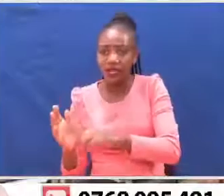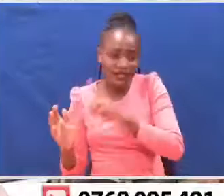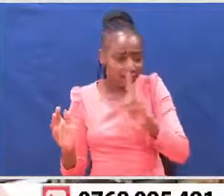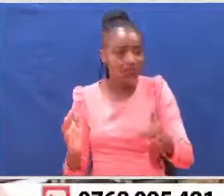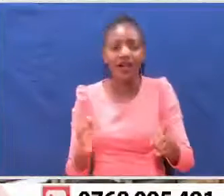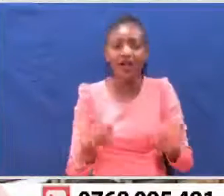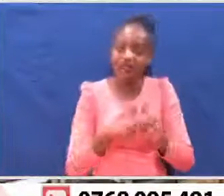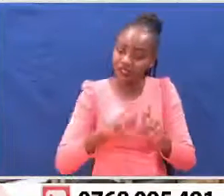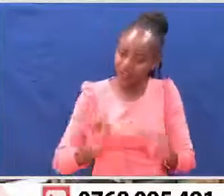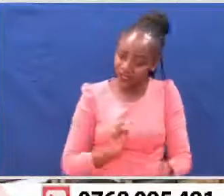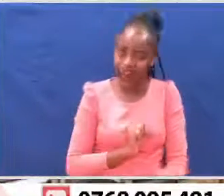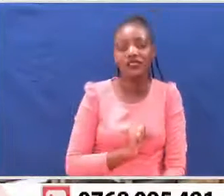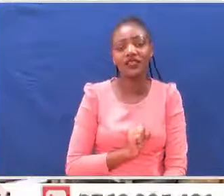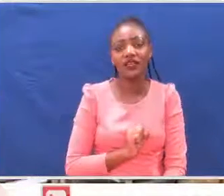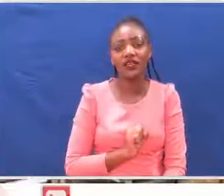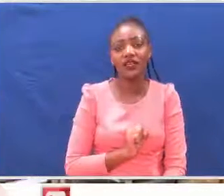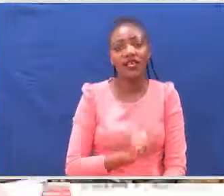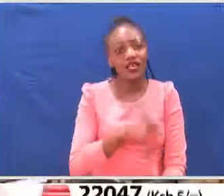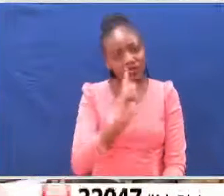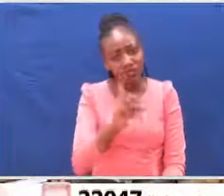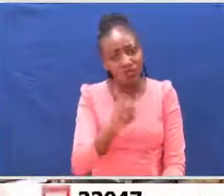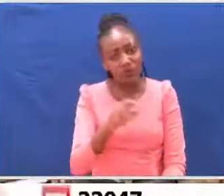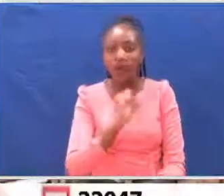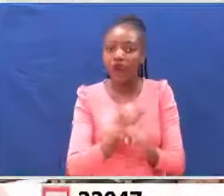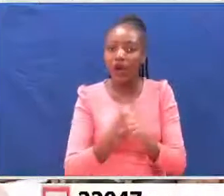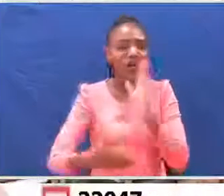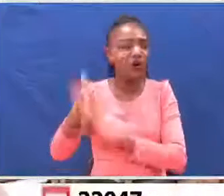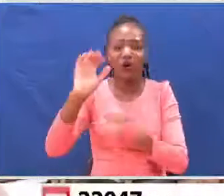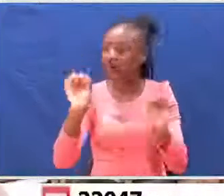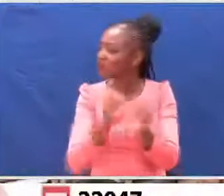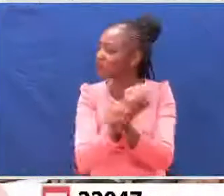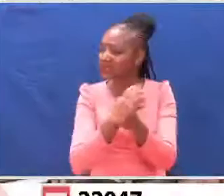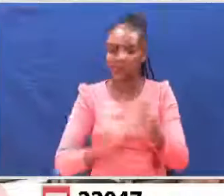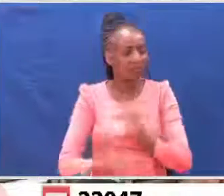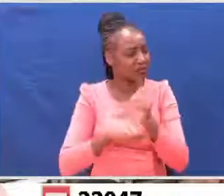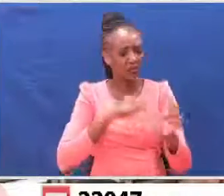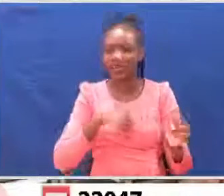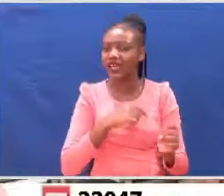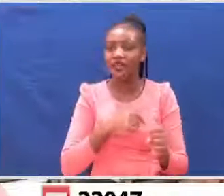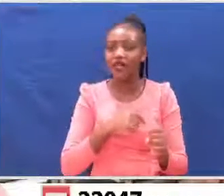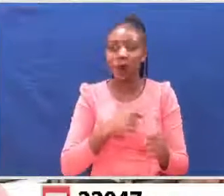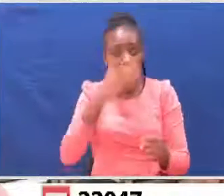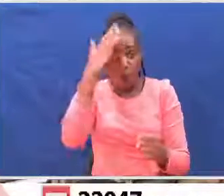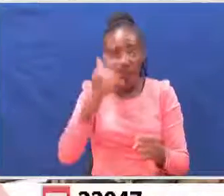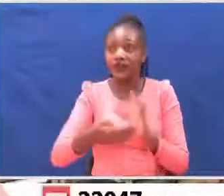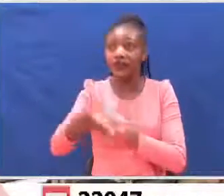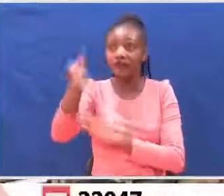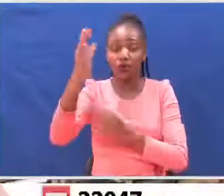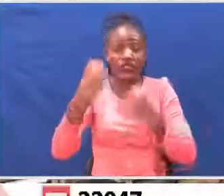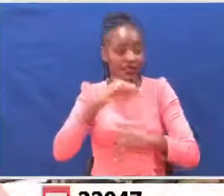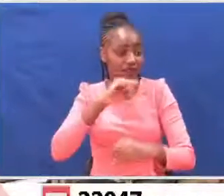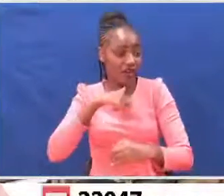particular Senate. It is you to act. God will not act for us. He has given us the powers in our